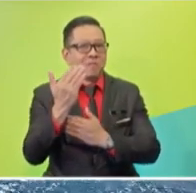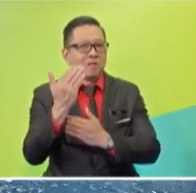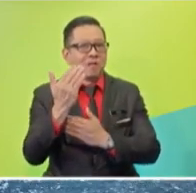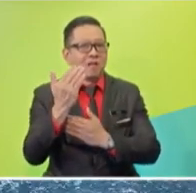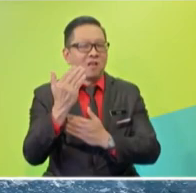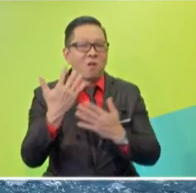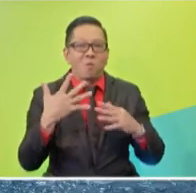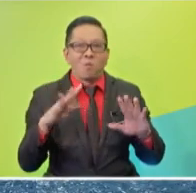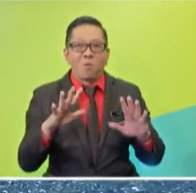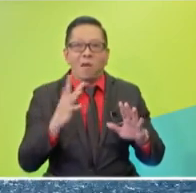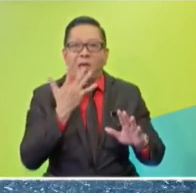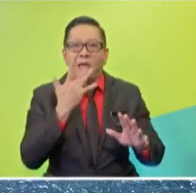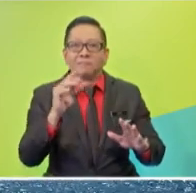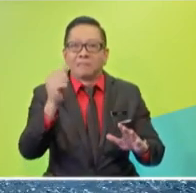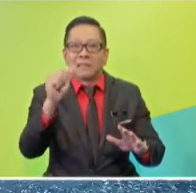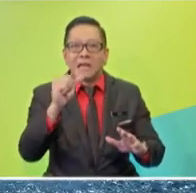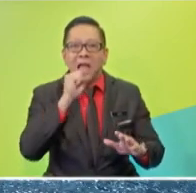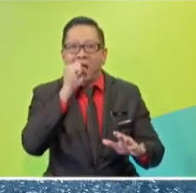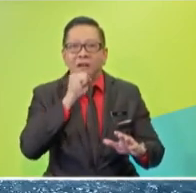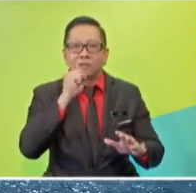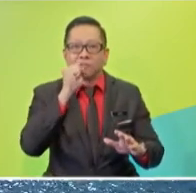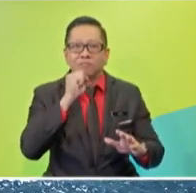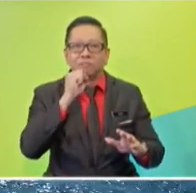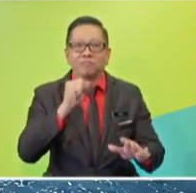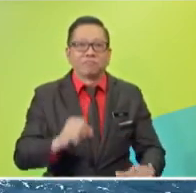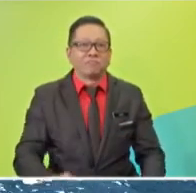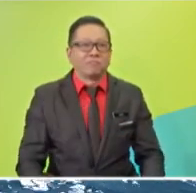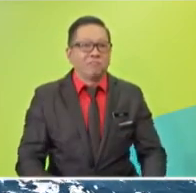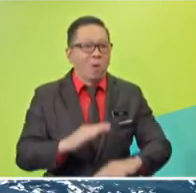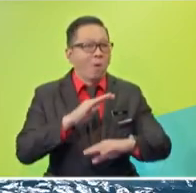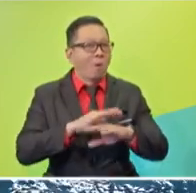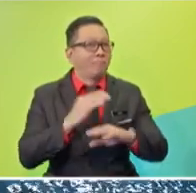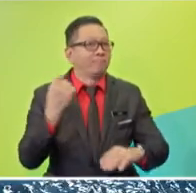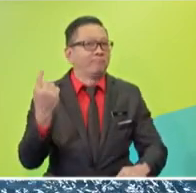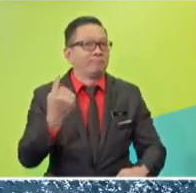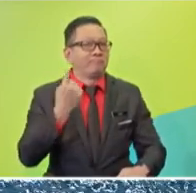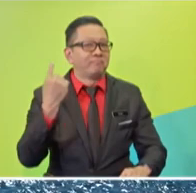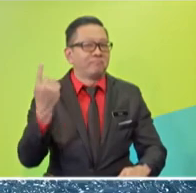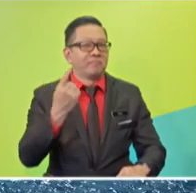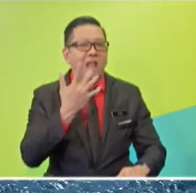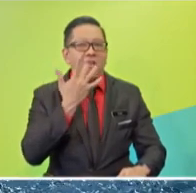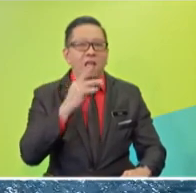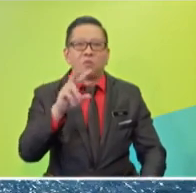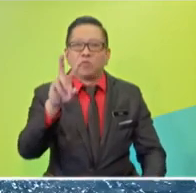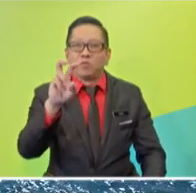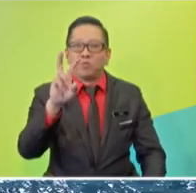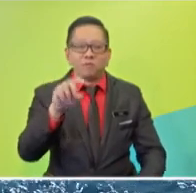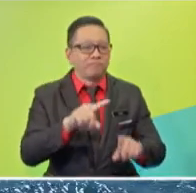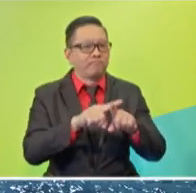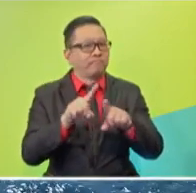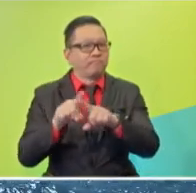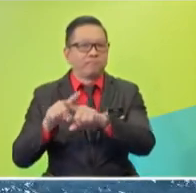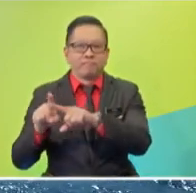already tasted 10 ice creams. On a typical day, she tastes 20 different